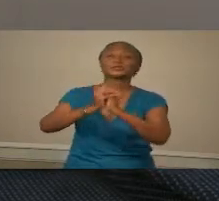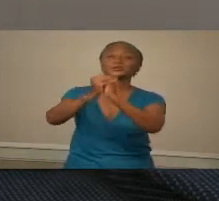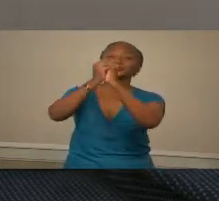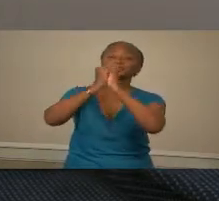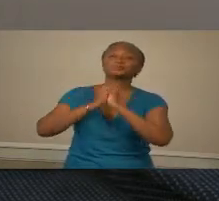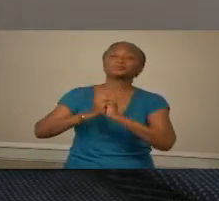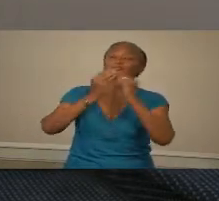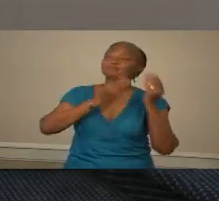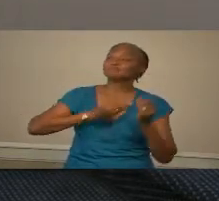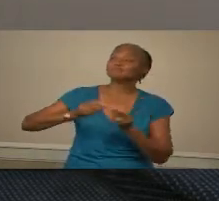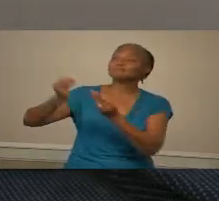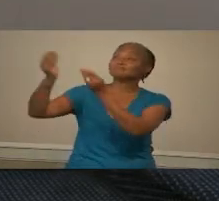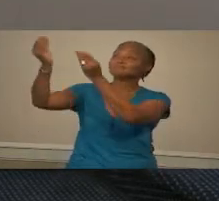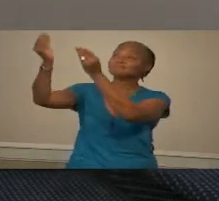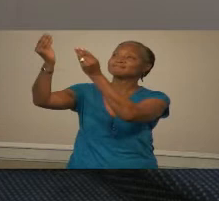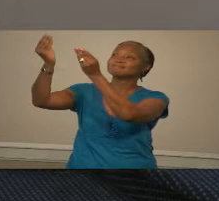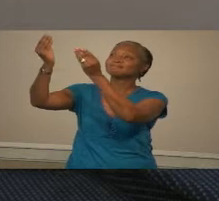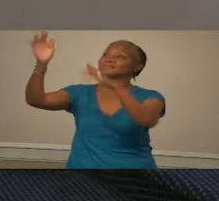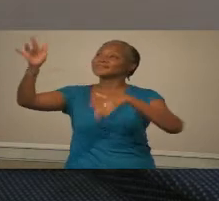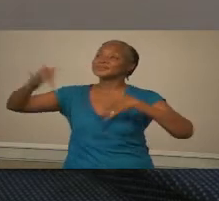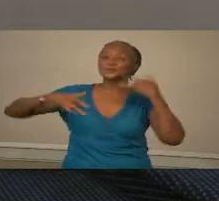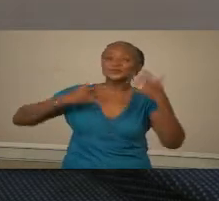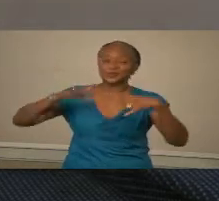worship. Take joy.